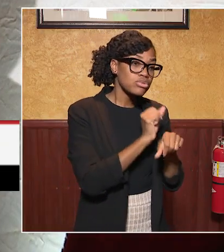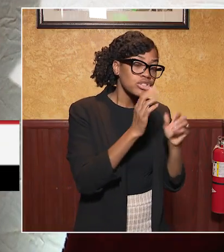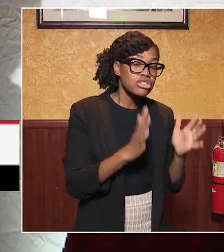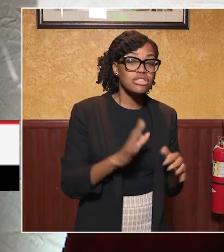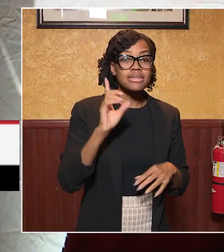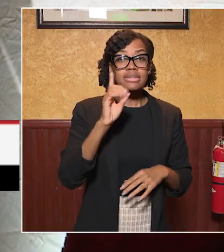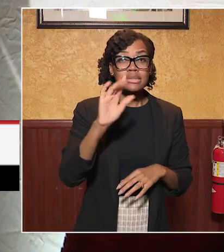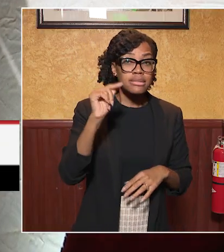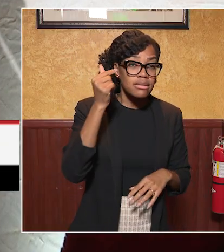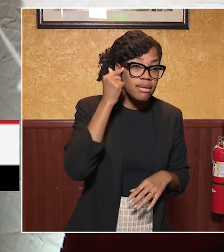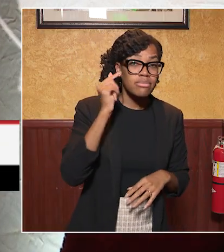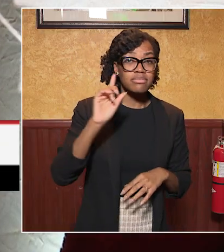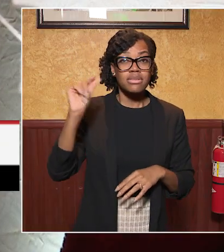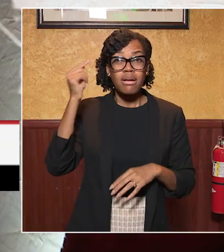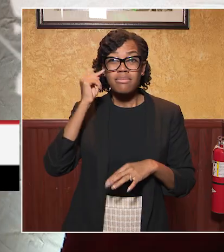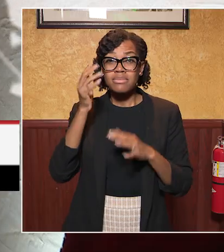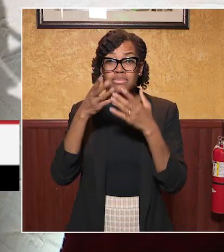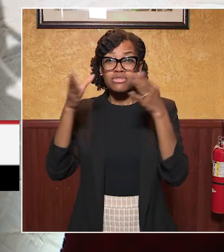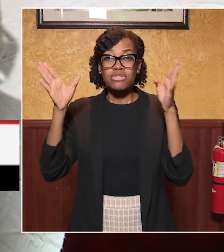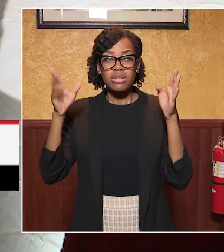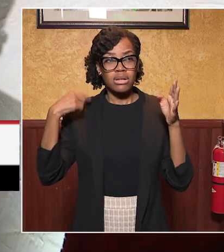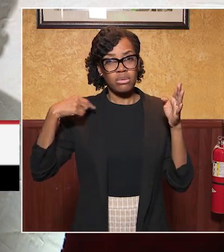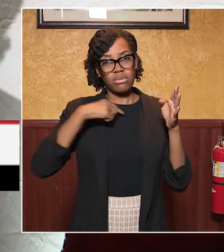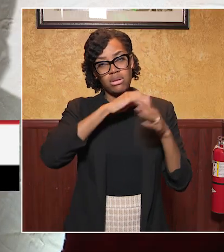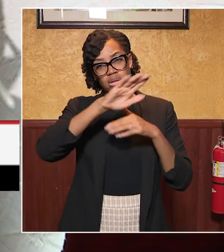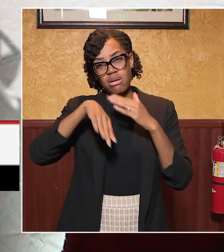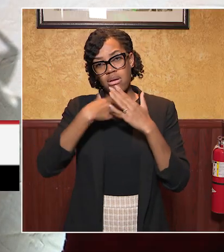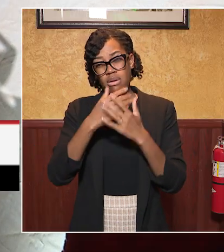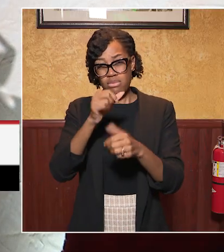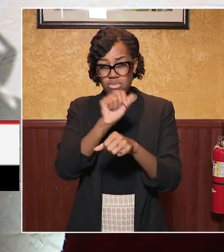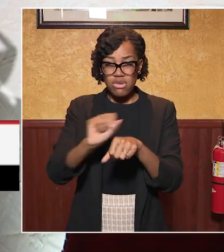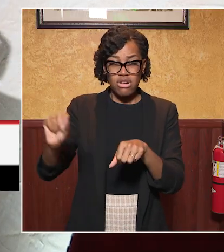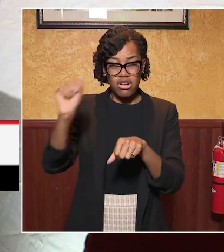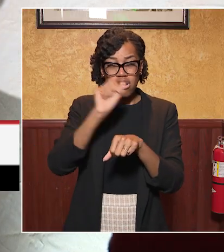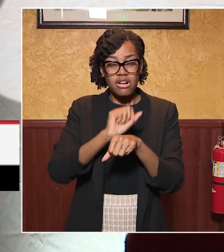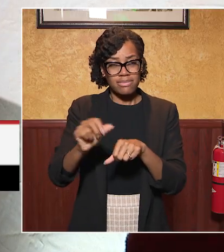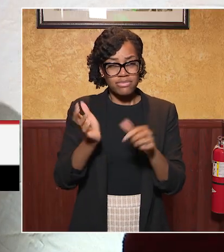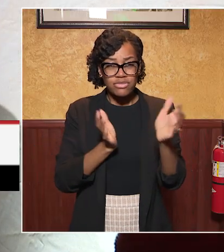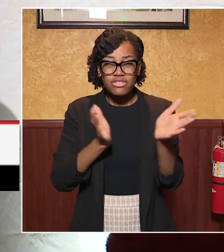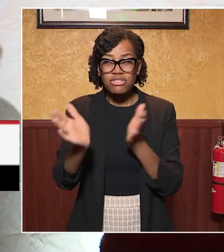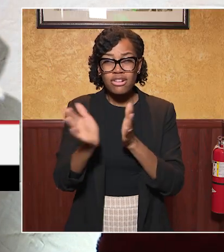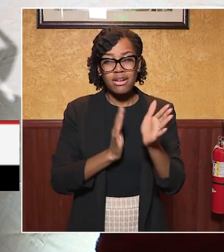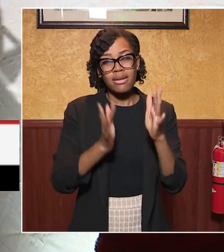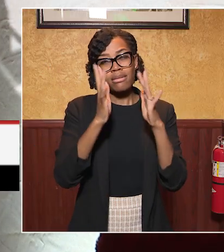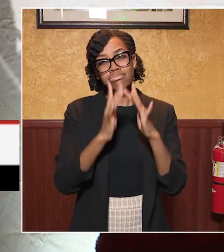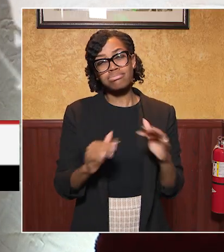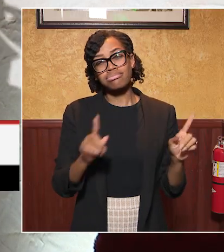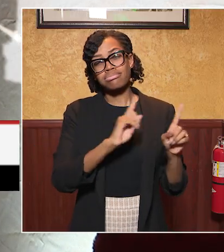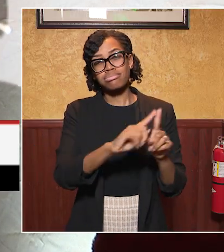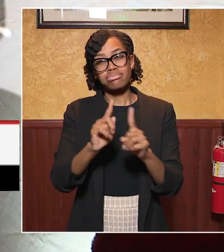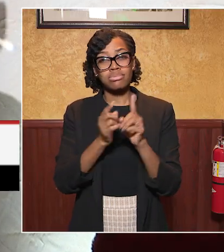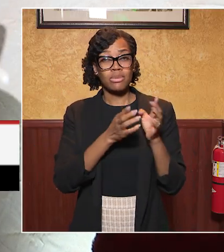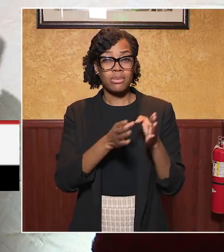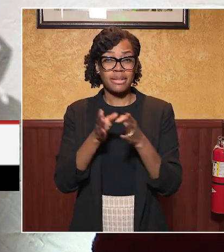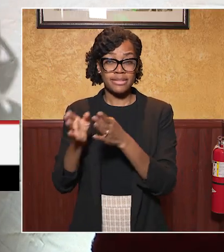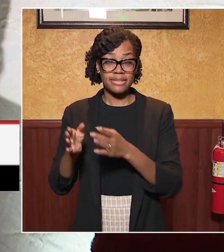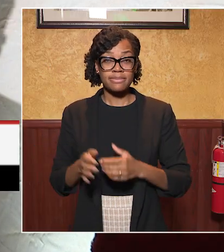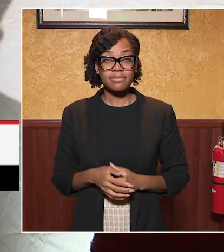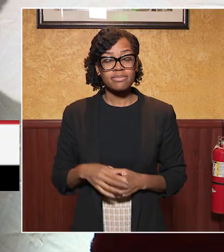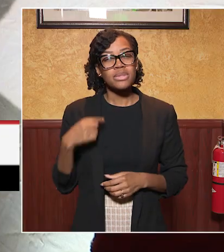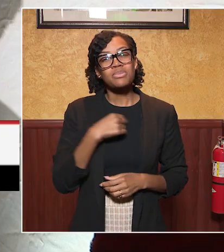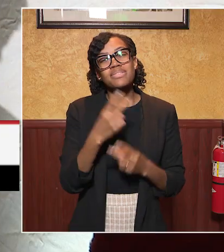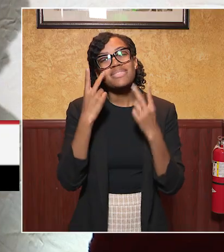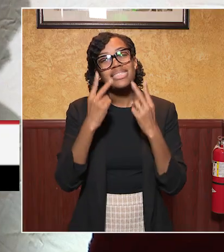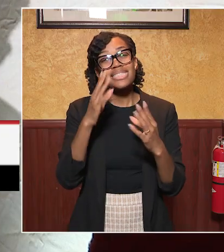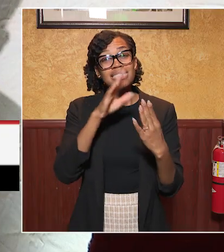an intentional space of working and serving in a variety of ways. We have all felt the domino effects of change in our